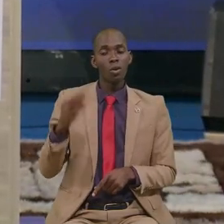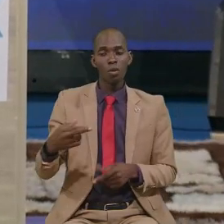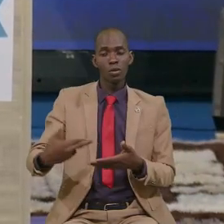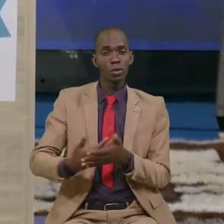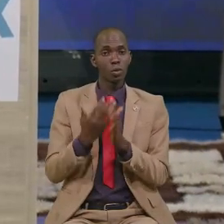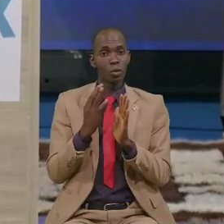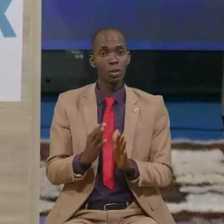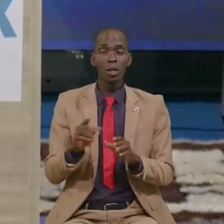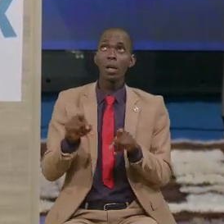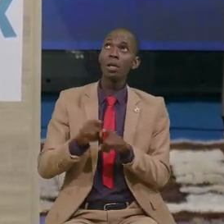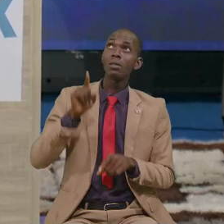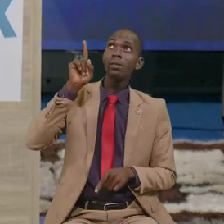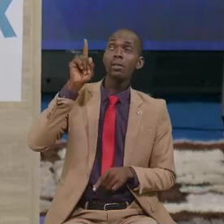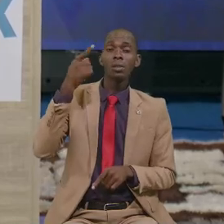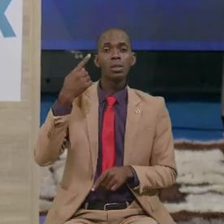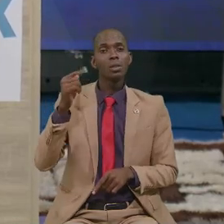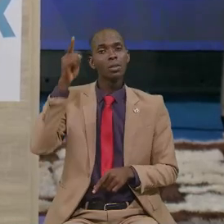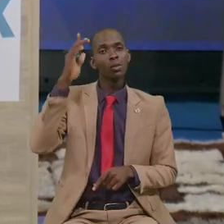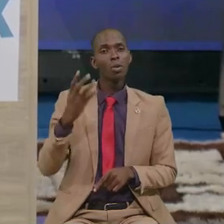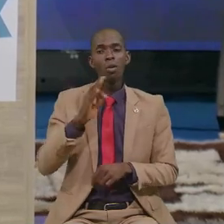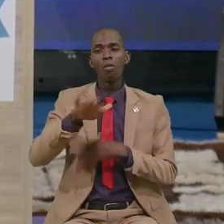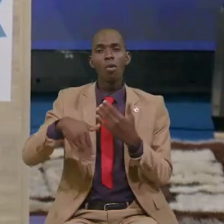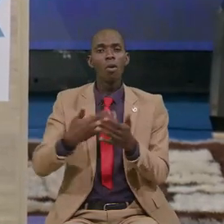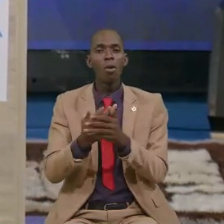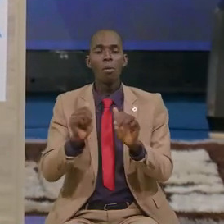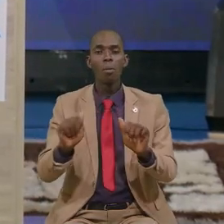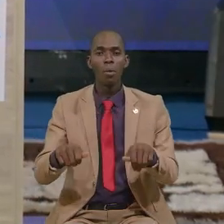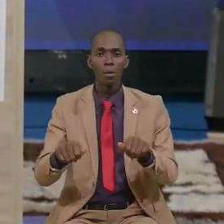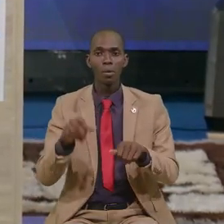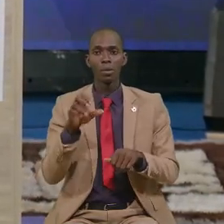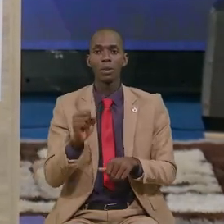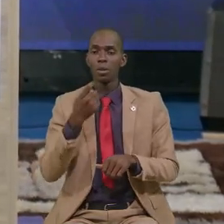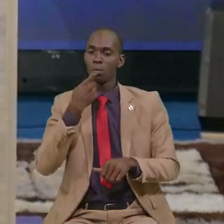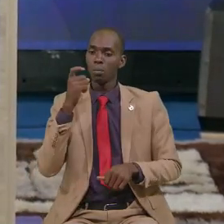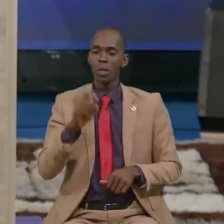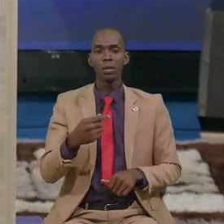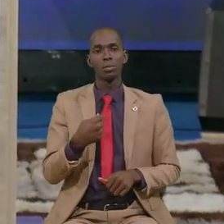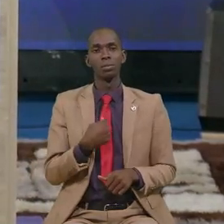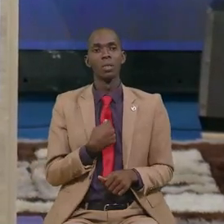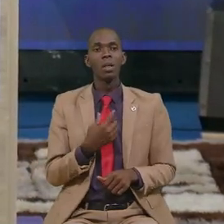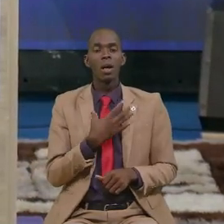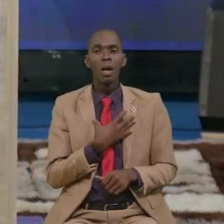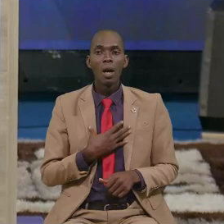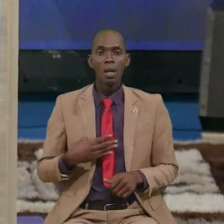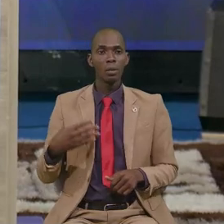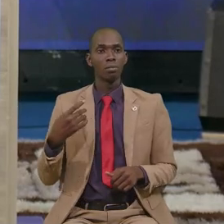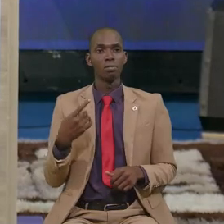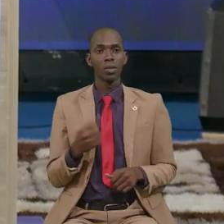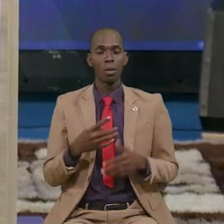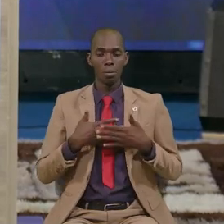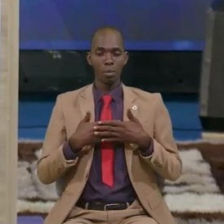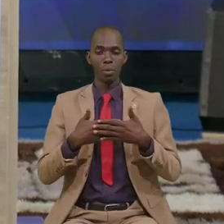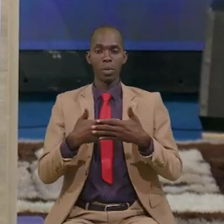he, the God of all possibilities, commanded me, and breath, the